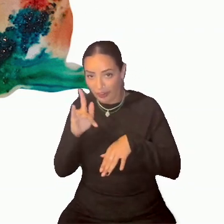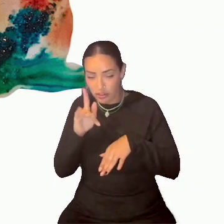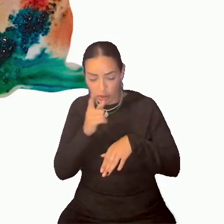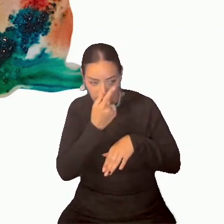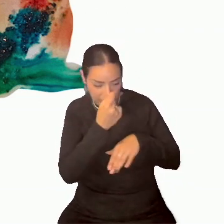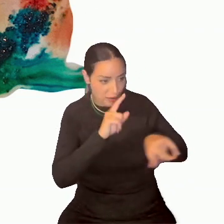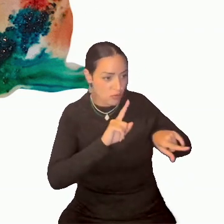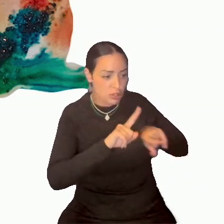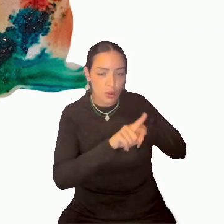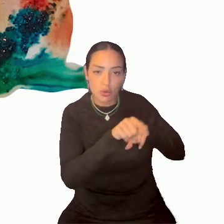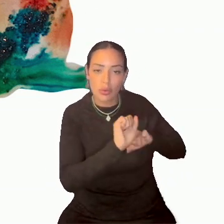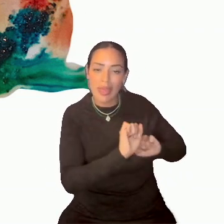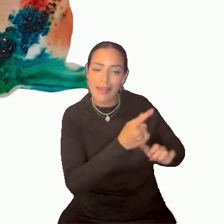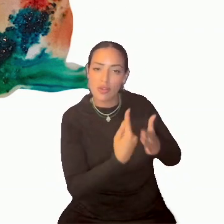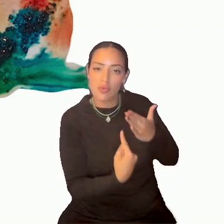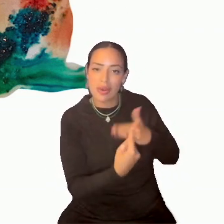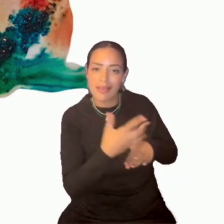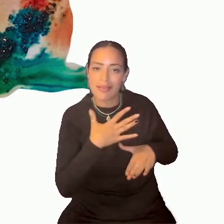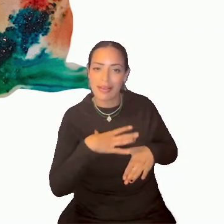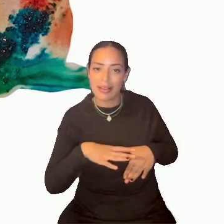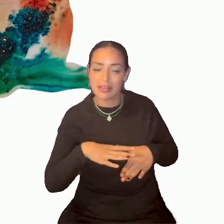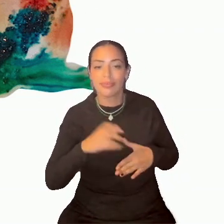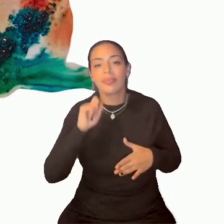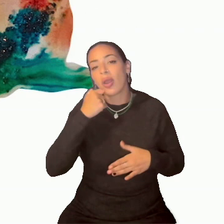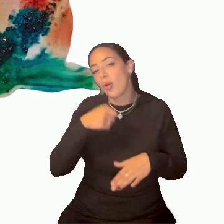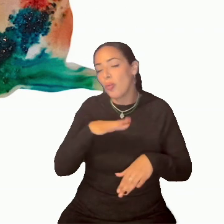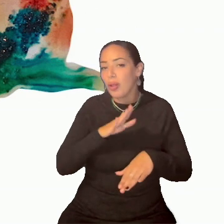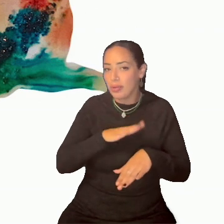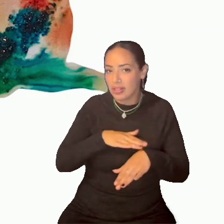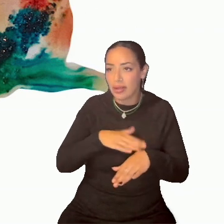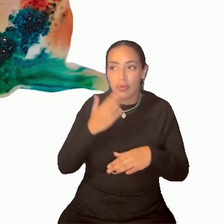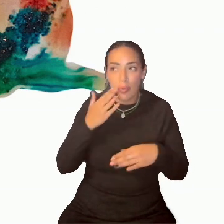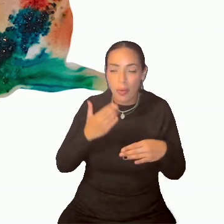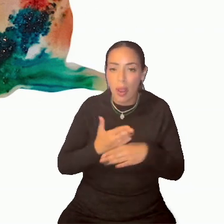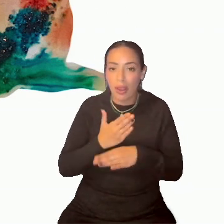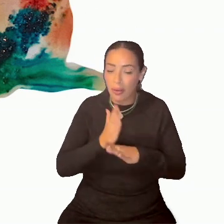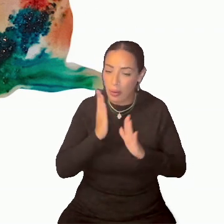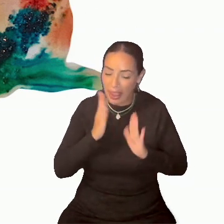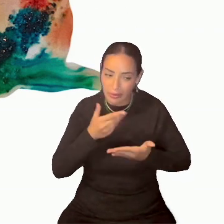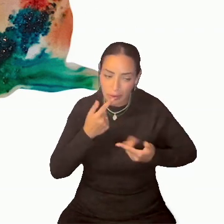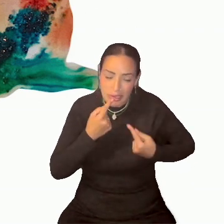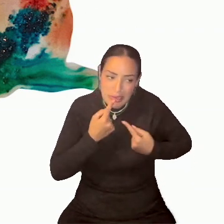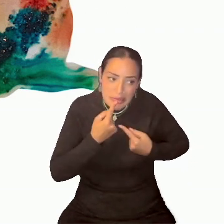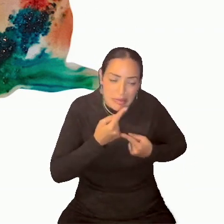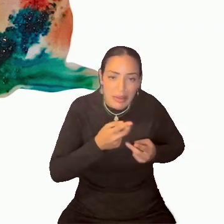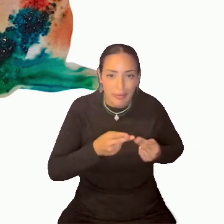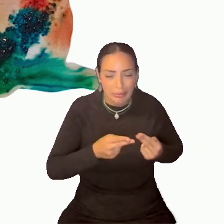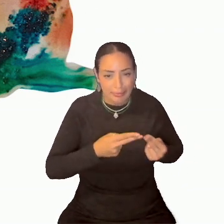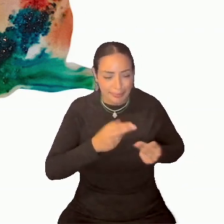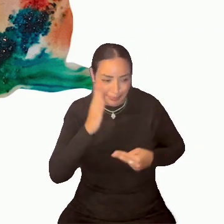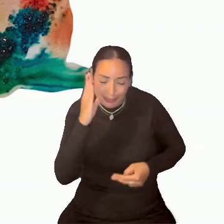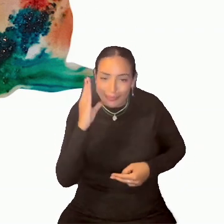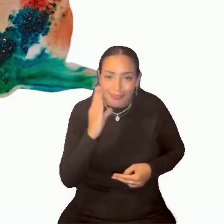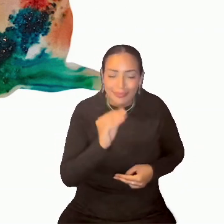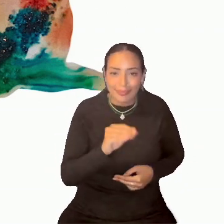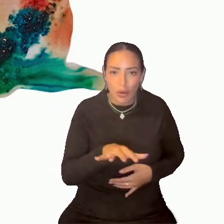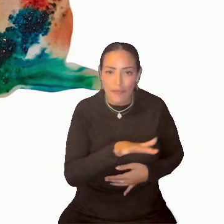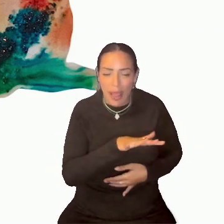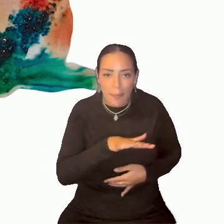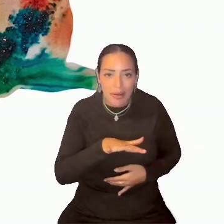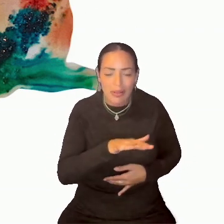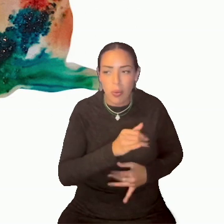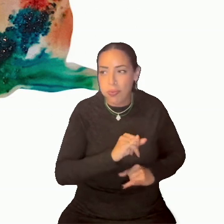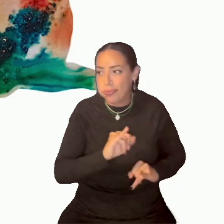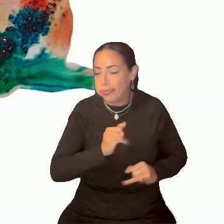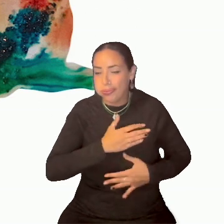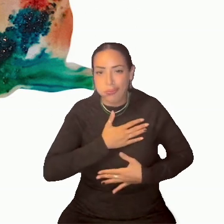needs. There will be times in our work when we need to deliver some incredibly difficult and painful information to bereaved families.